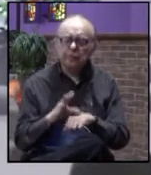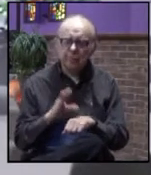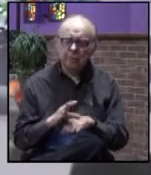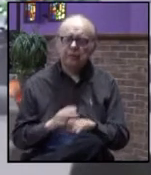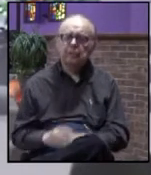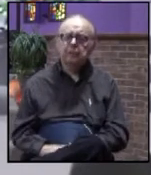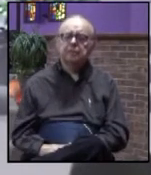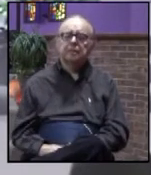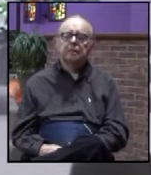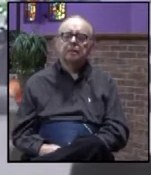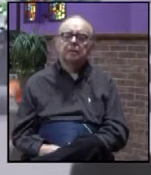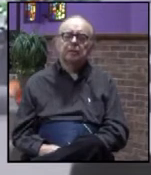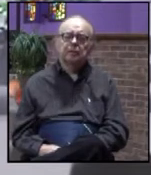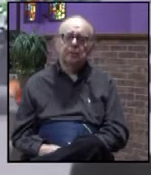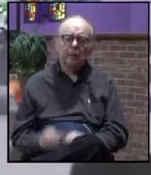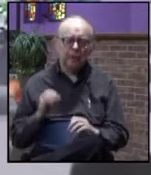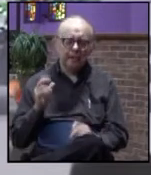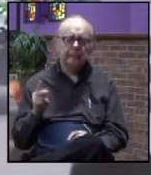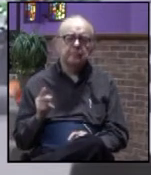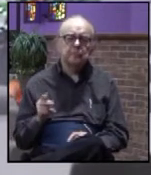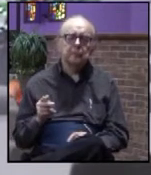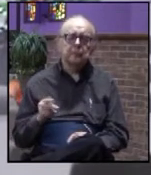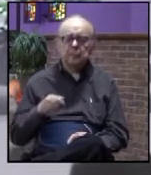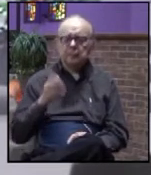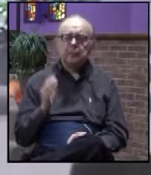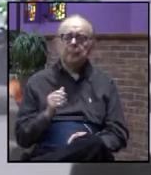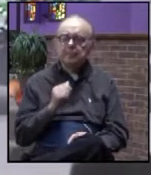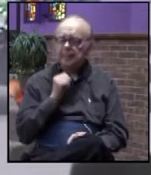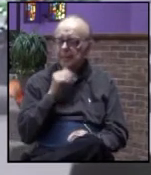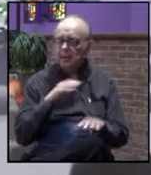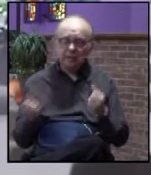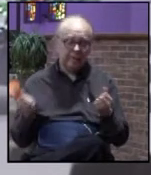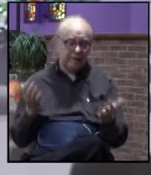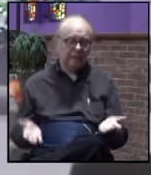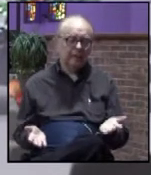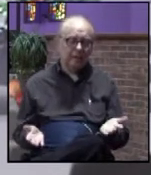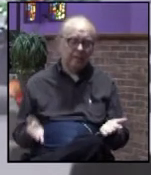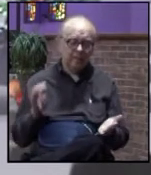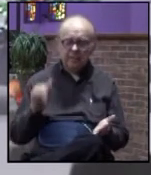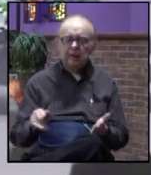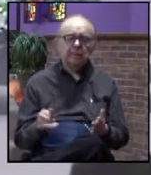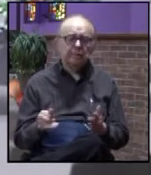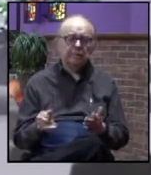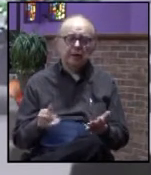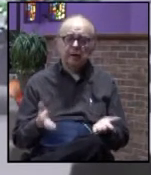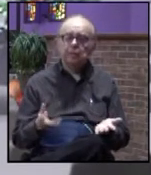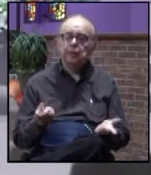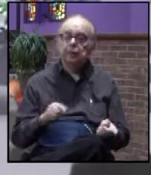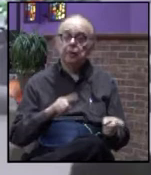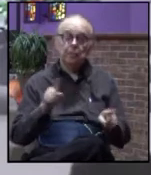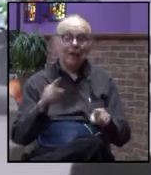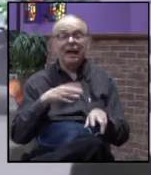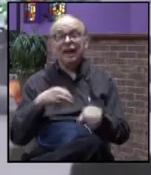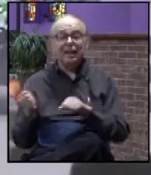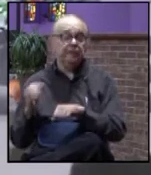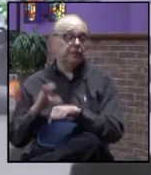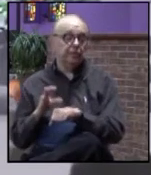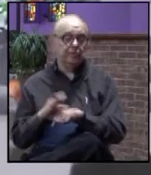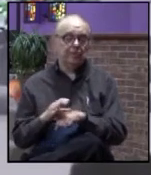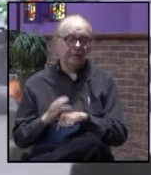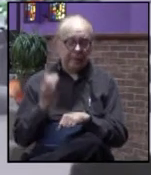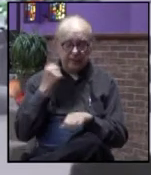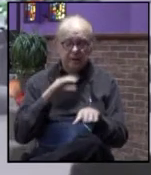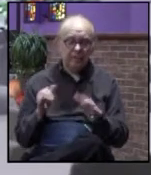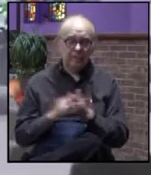with you, okay? God doesn't leave here or stay here when y'all leave, okay? If he